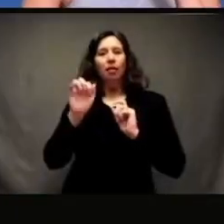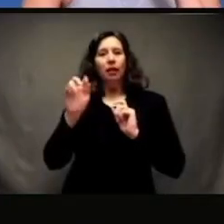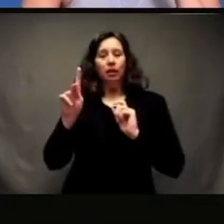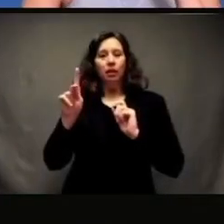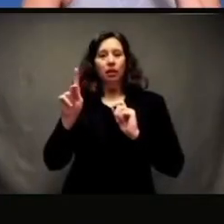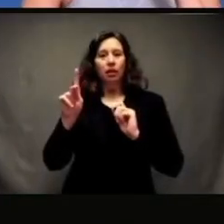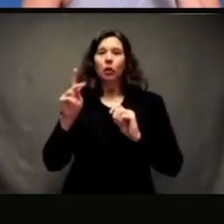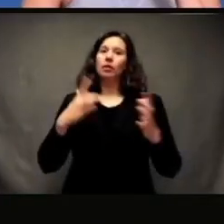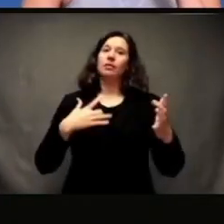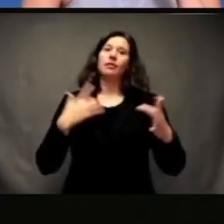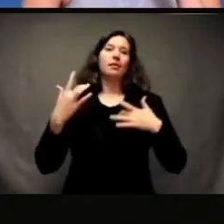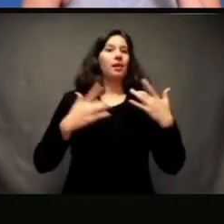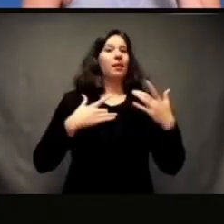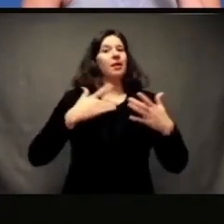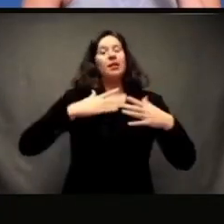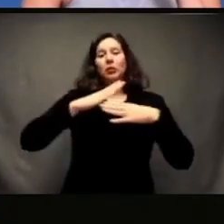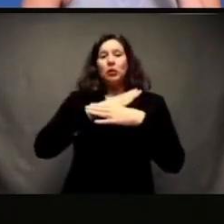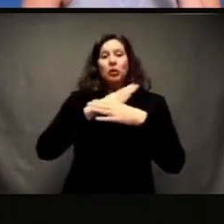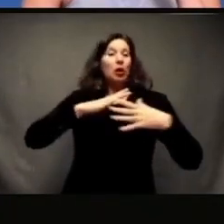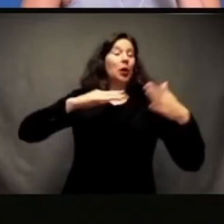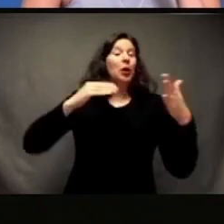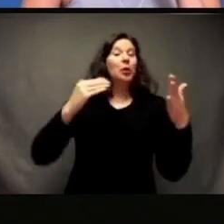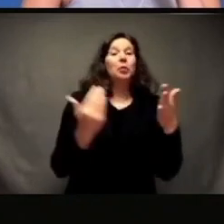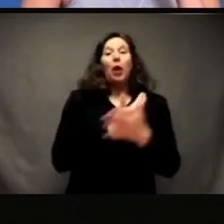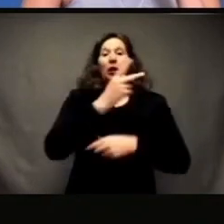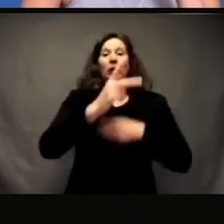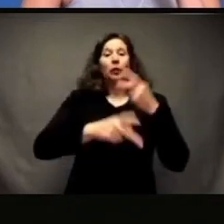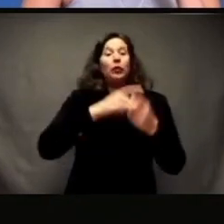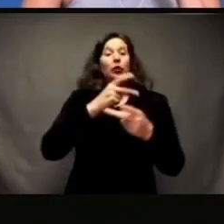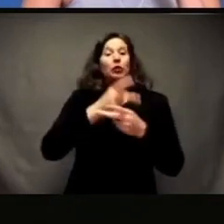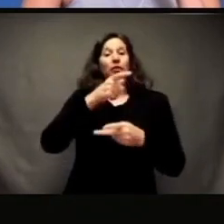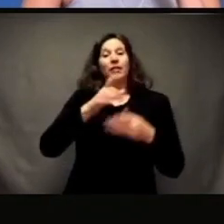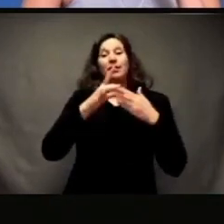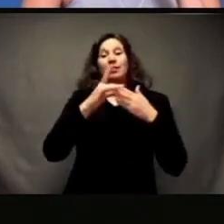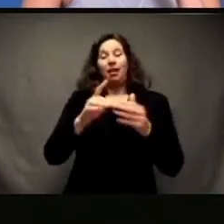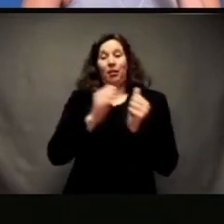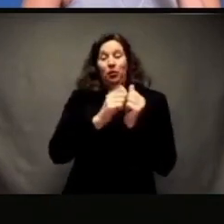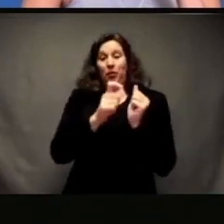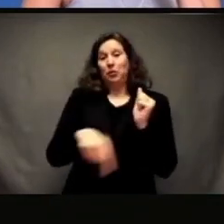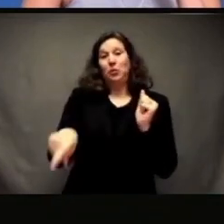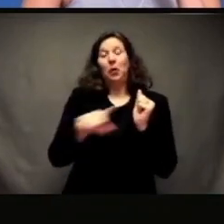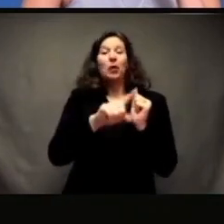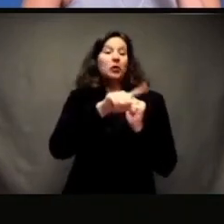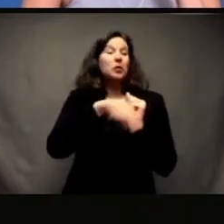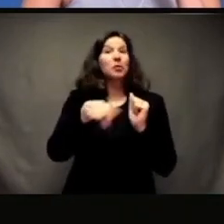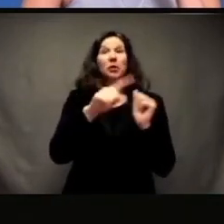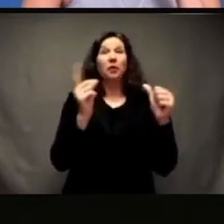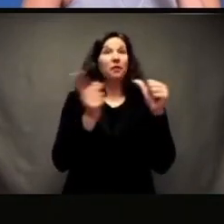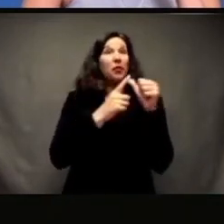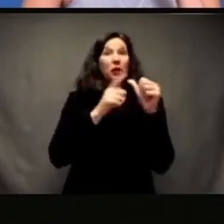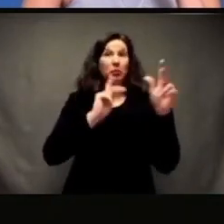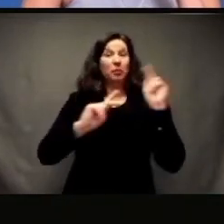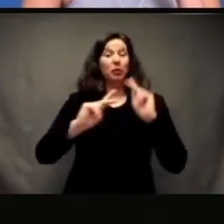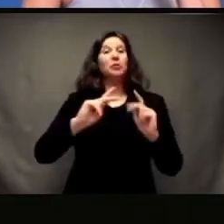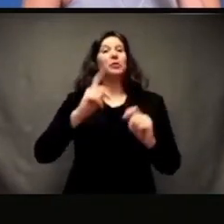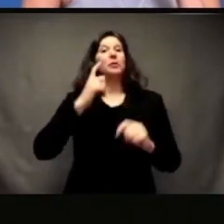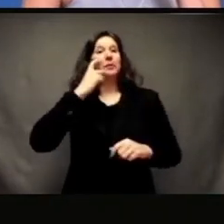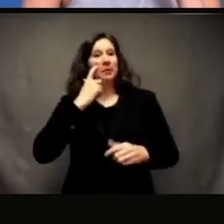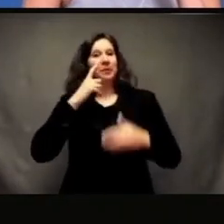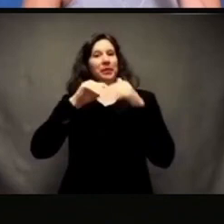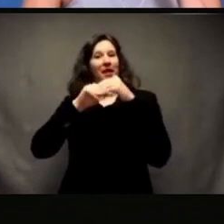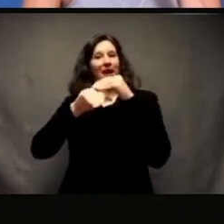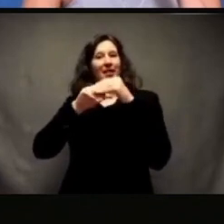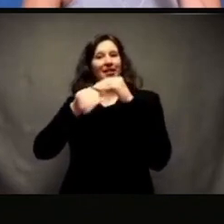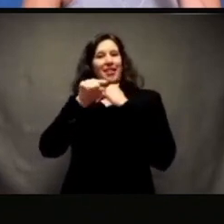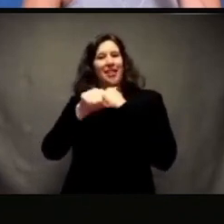so excited to share the brand new version of this guide with you all, and you're some of the first people to have access to